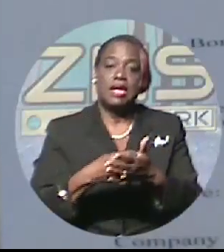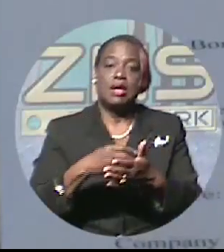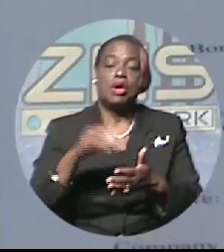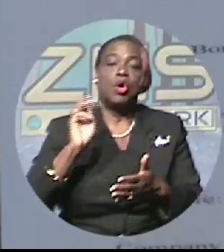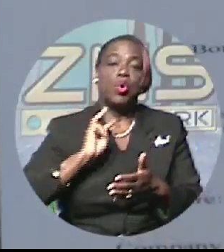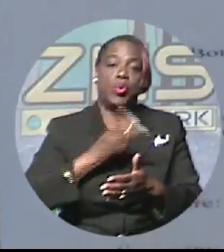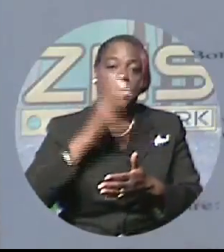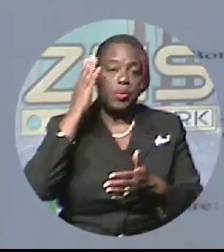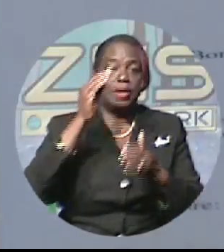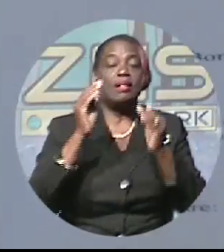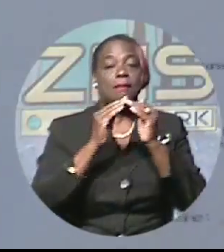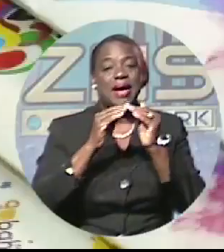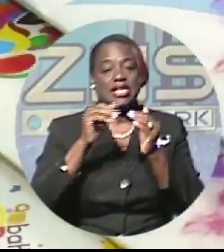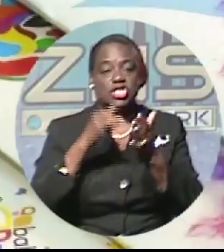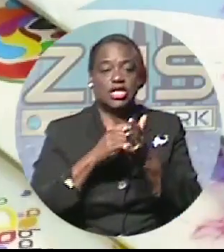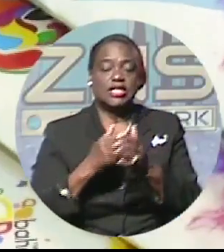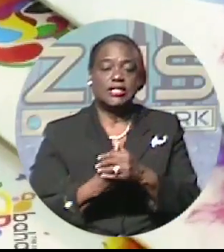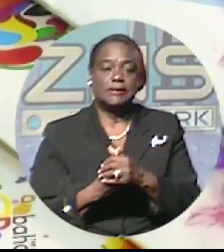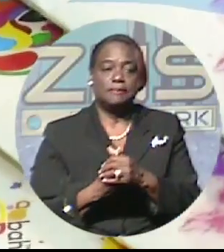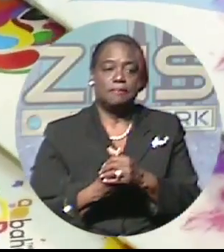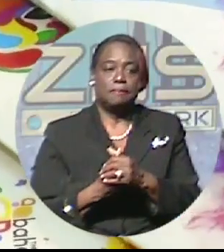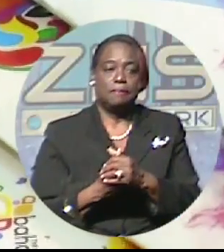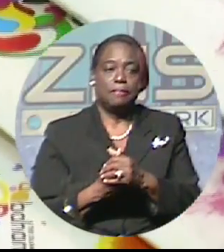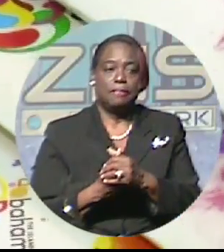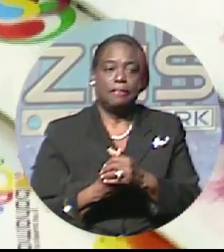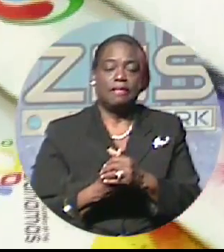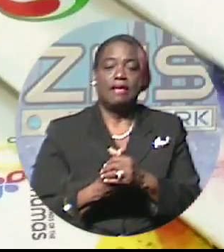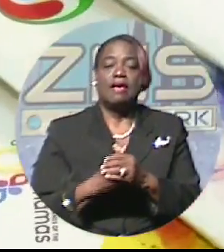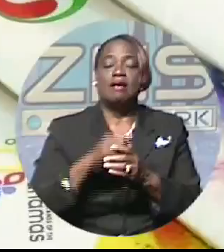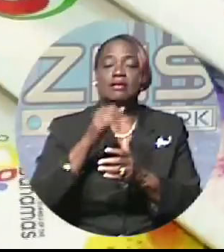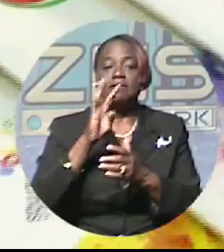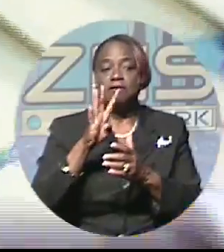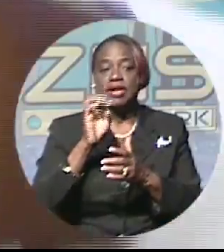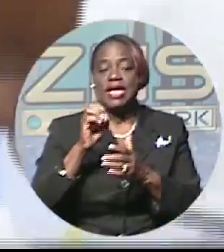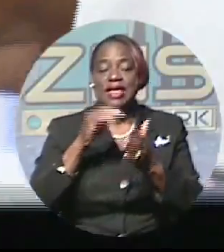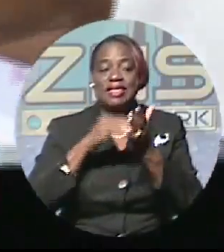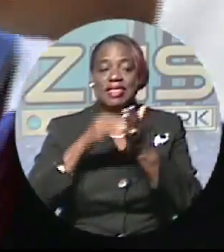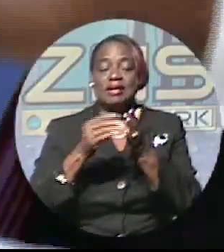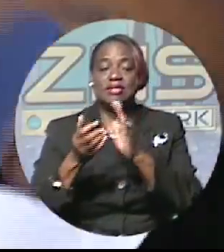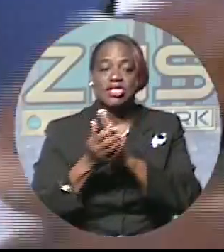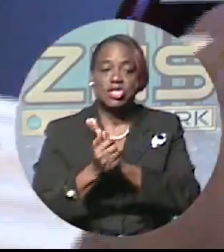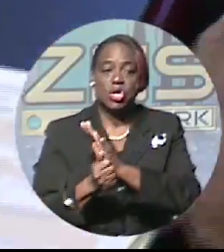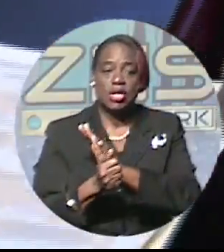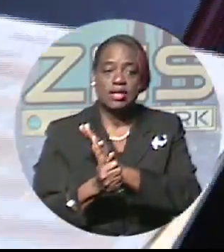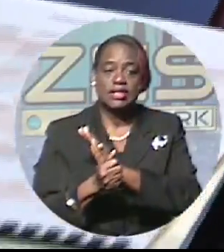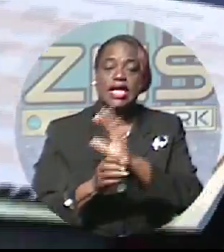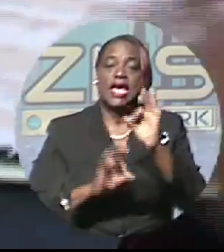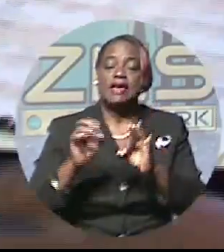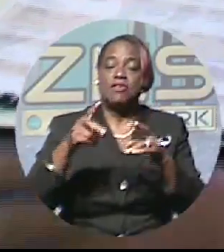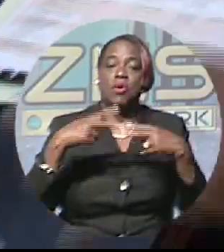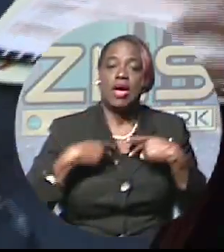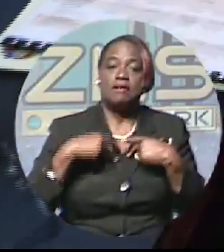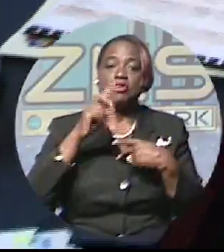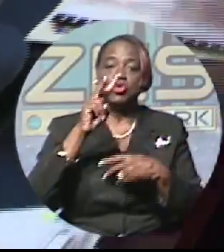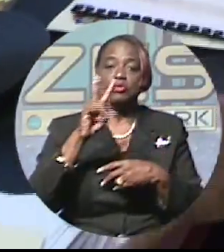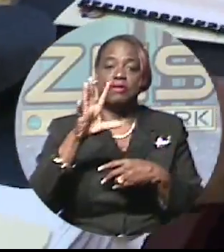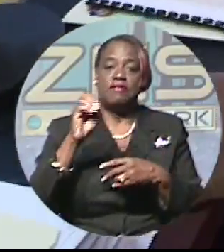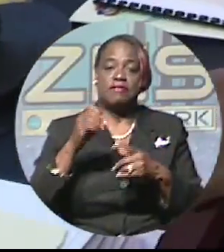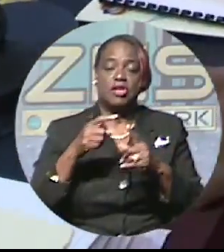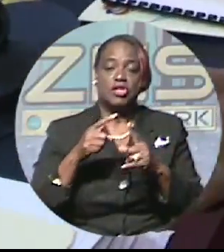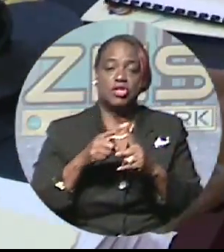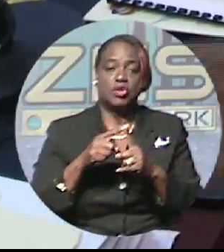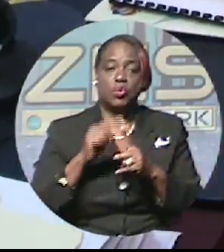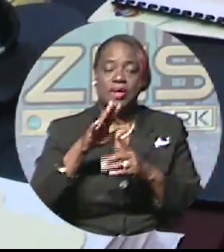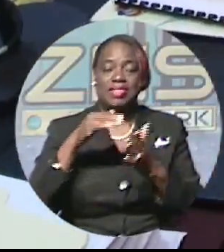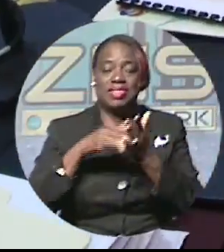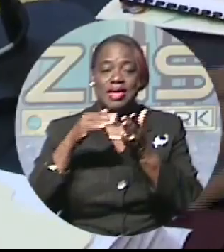from $5,000 to at least $40,000, and that is only if you have 250 to 1,000 members or more in a participating